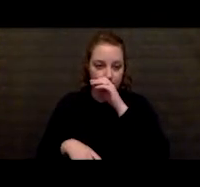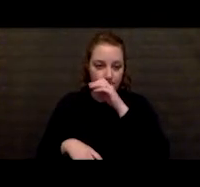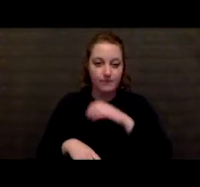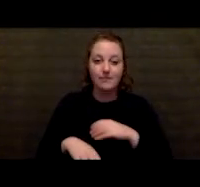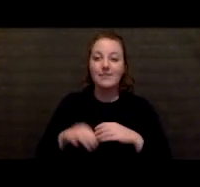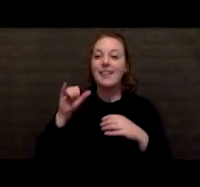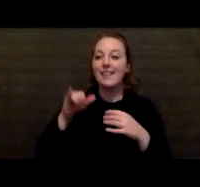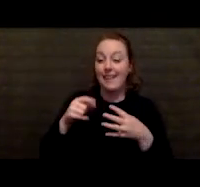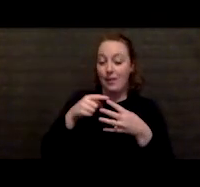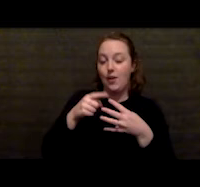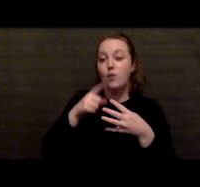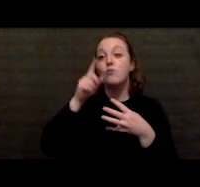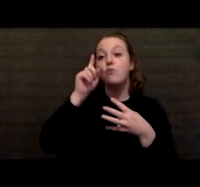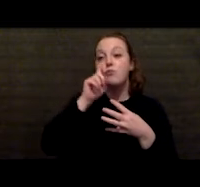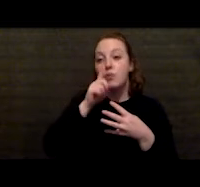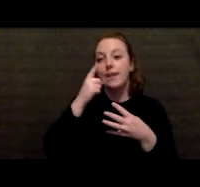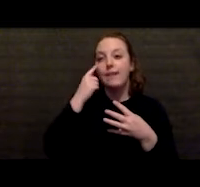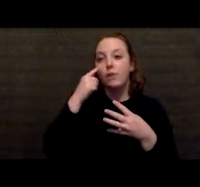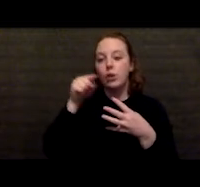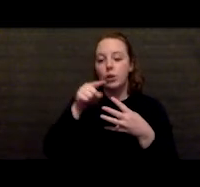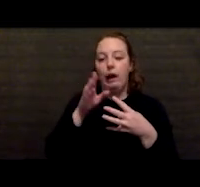options.